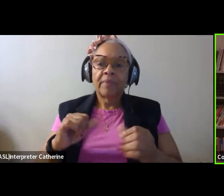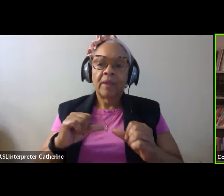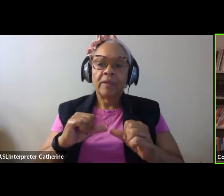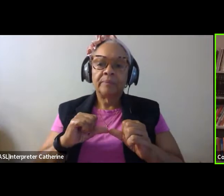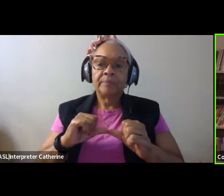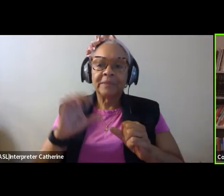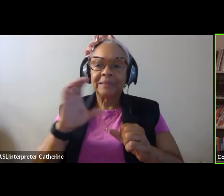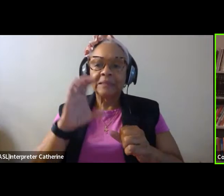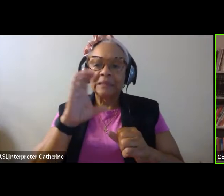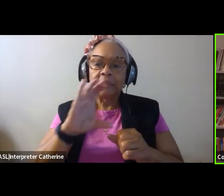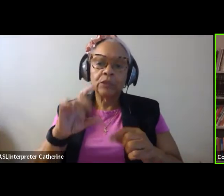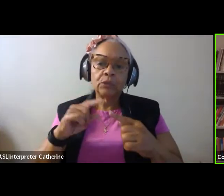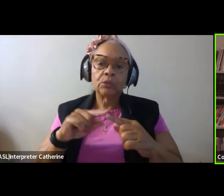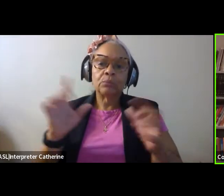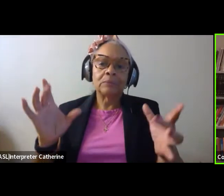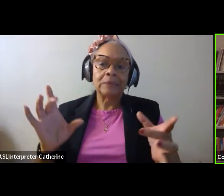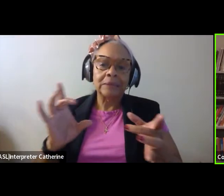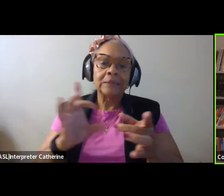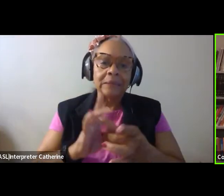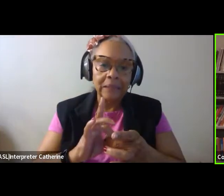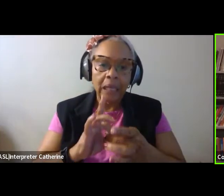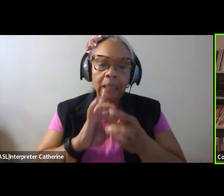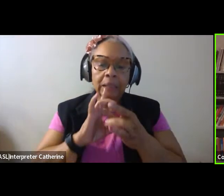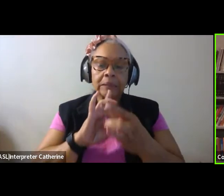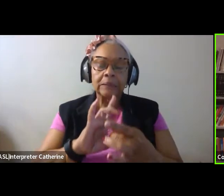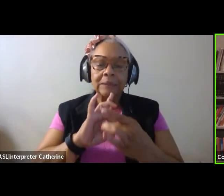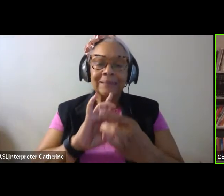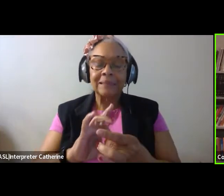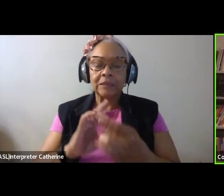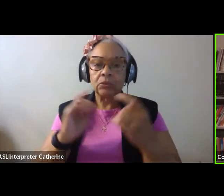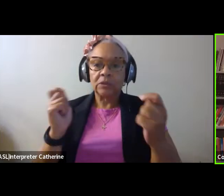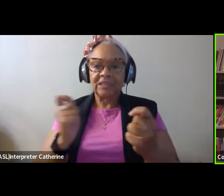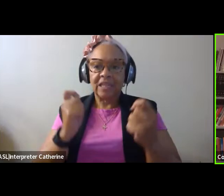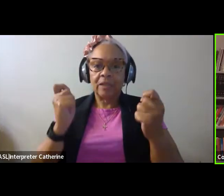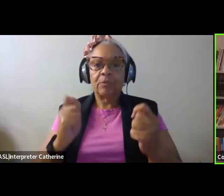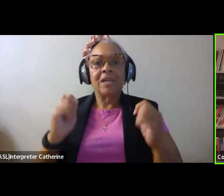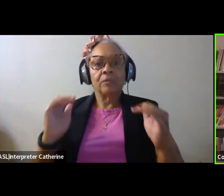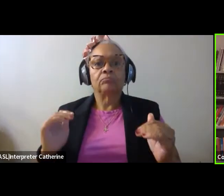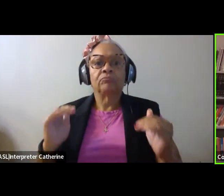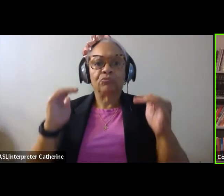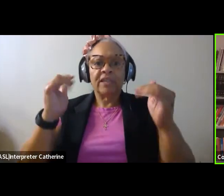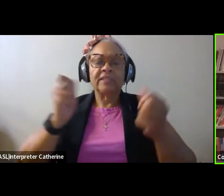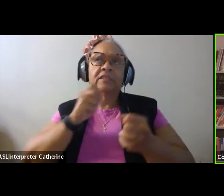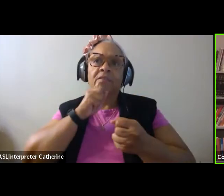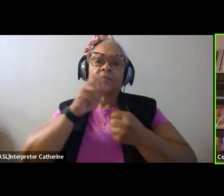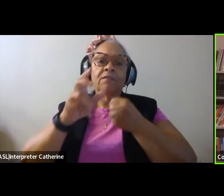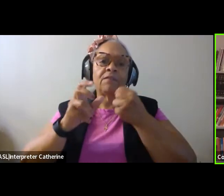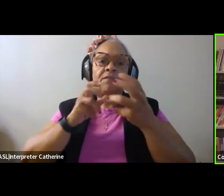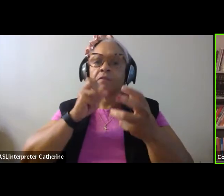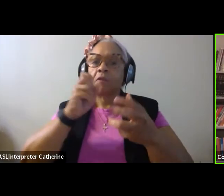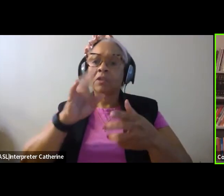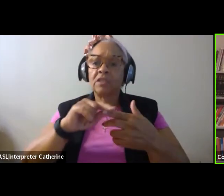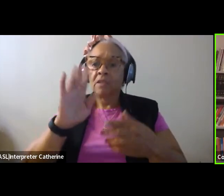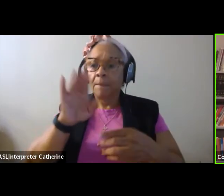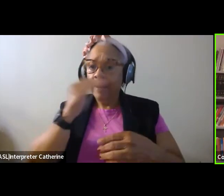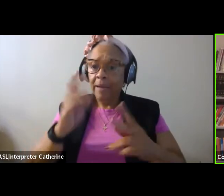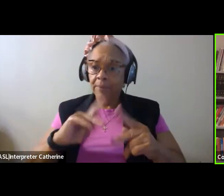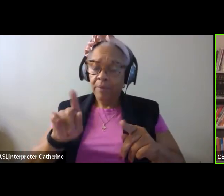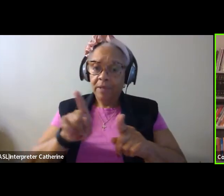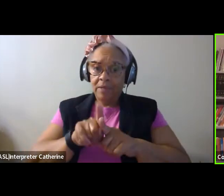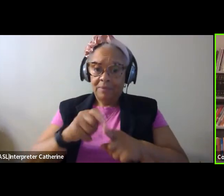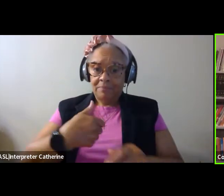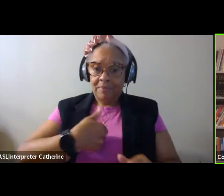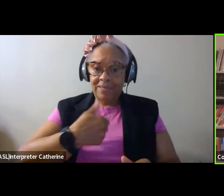to connect and celebrate and amplify the voices of Black people such as myself in